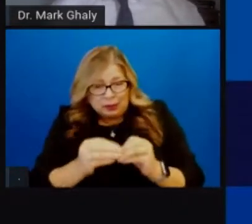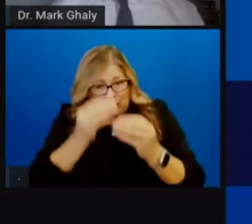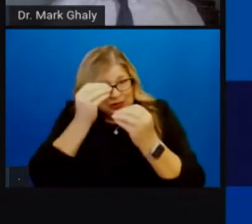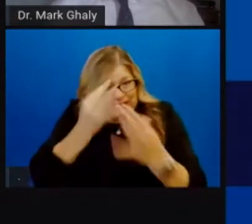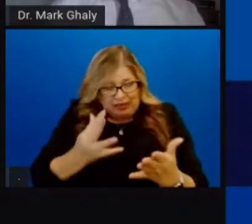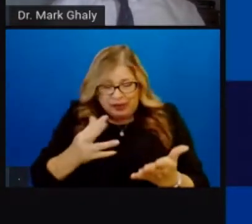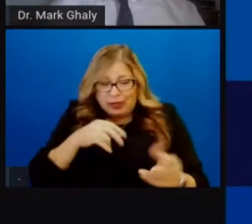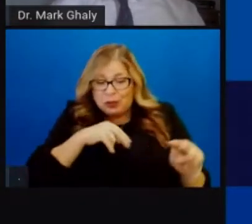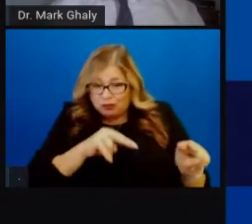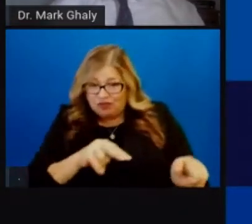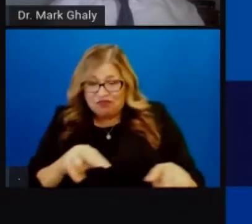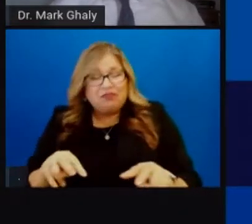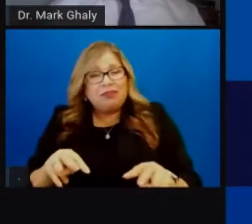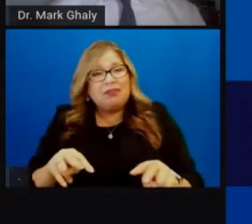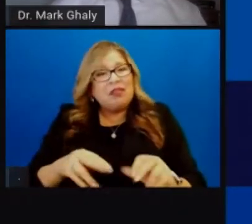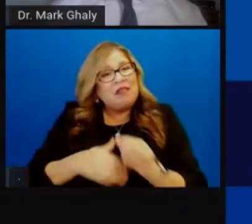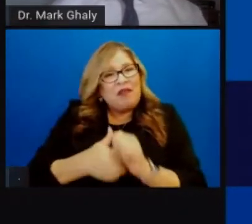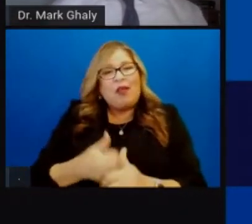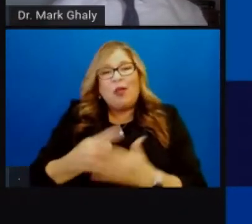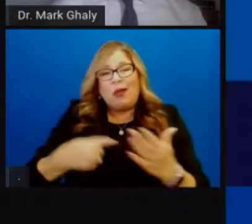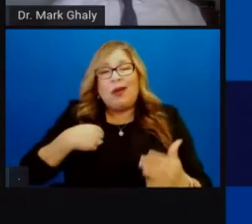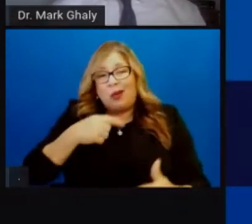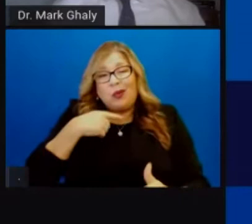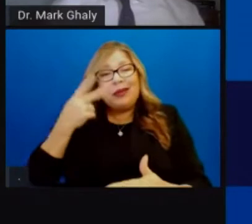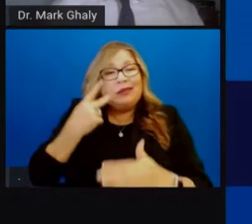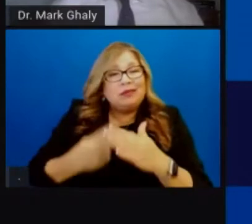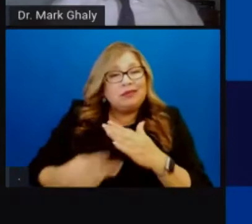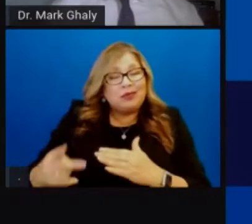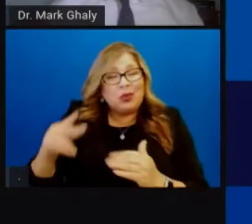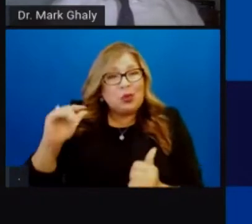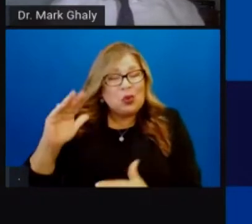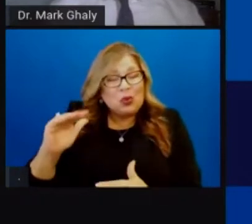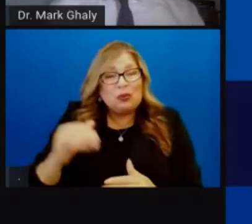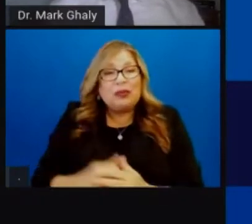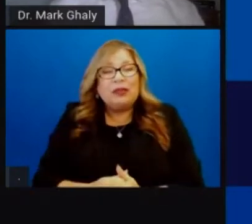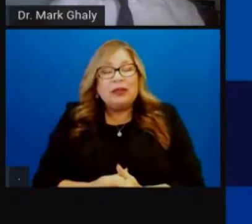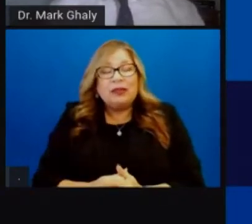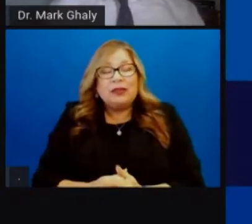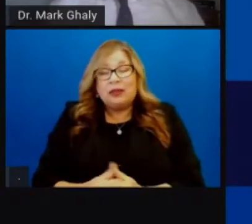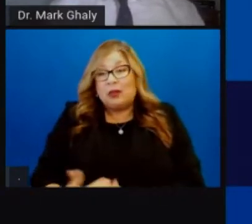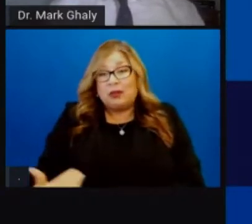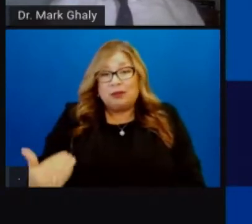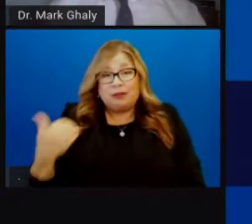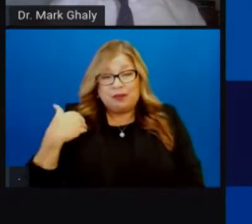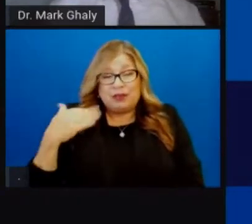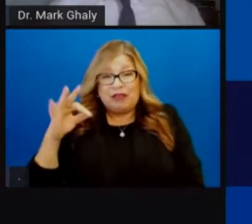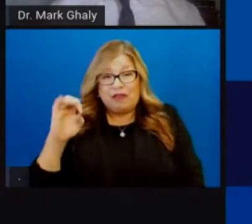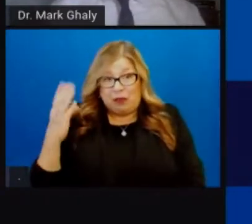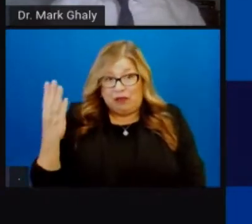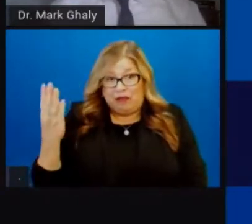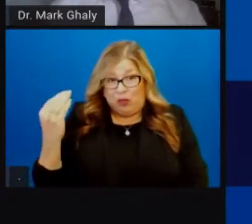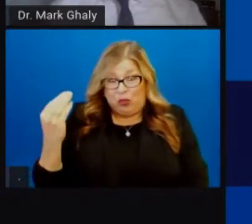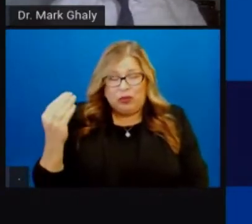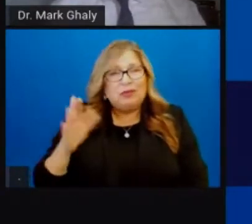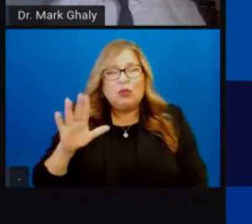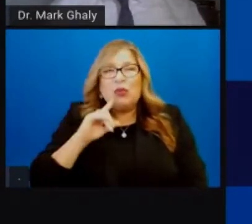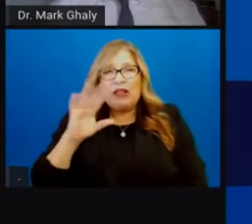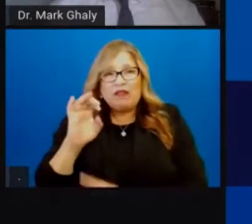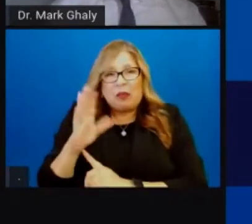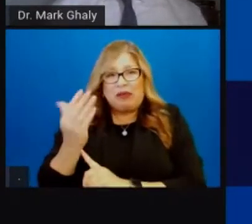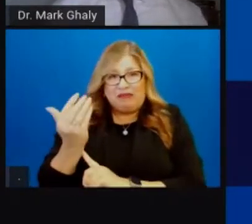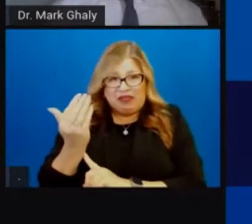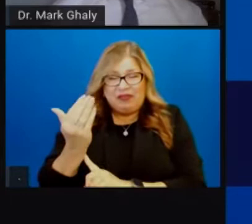had hoped, that the change back on the 14th or the 15th,